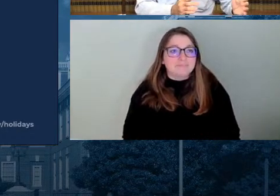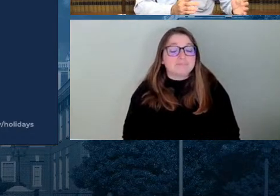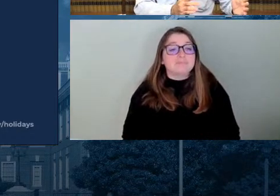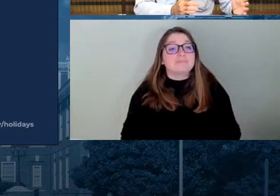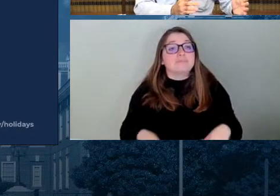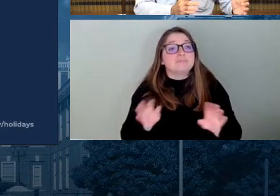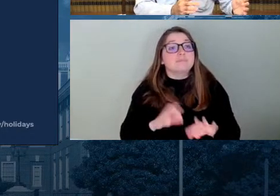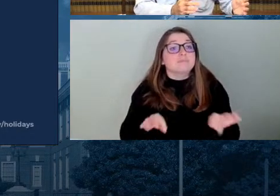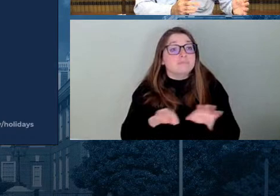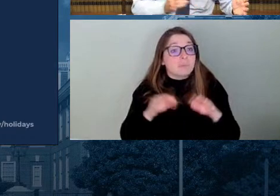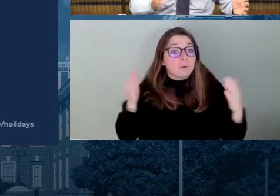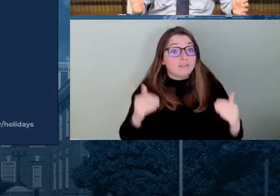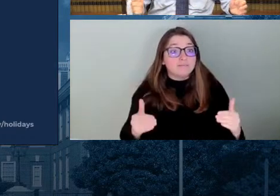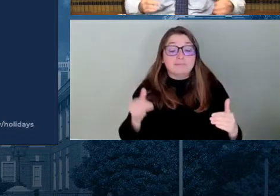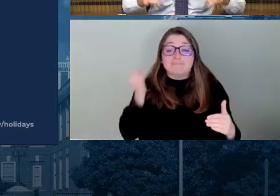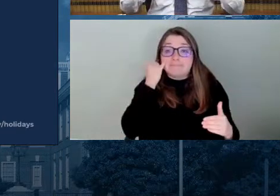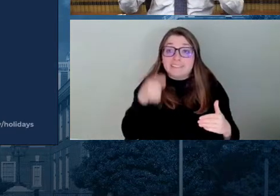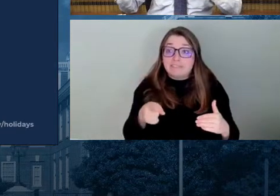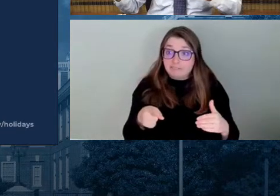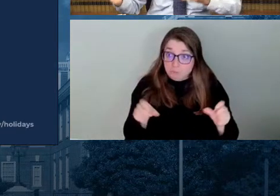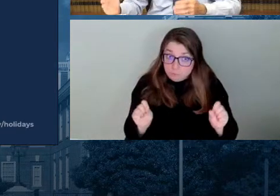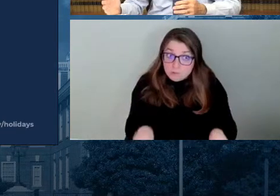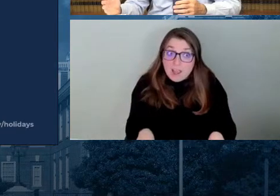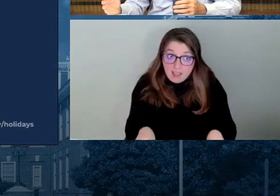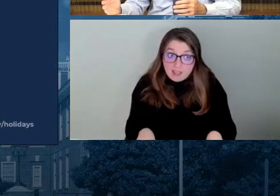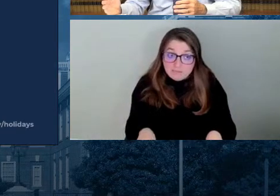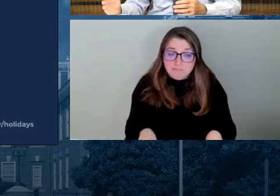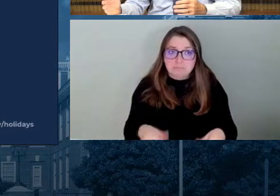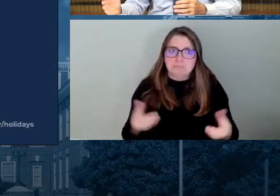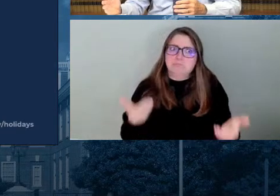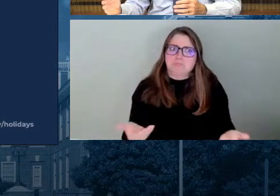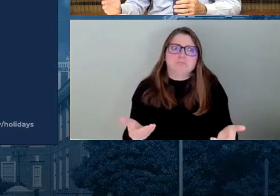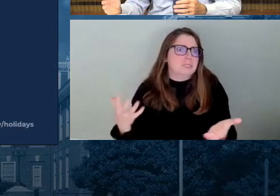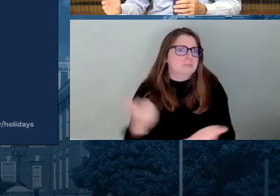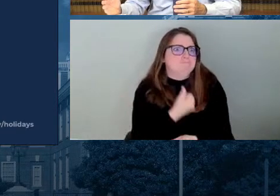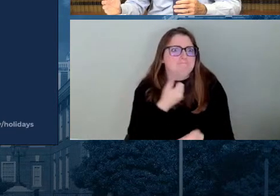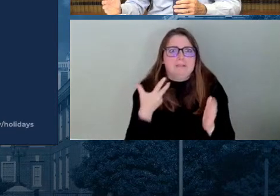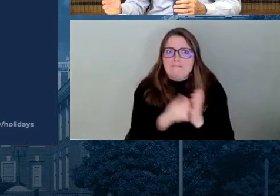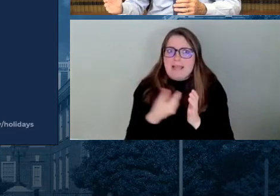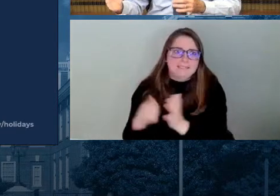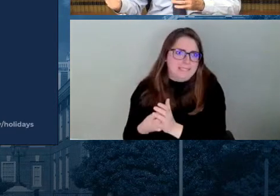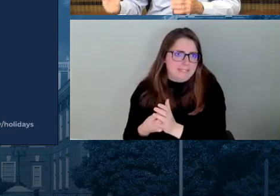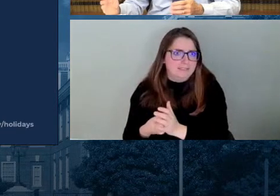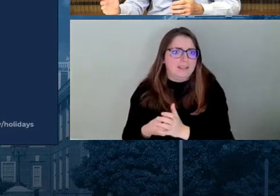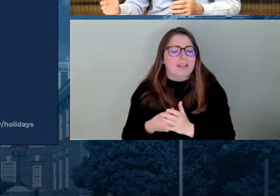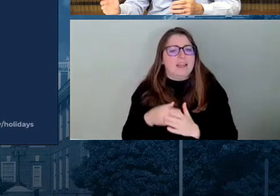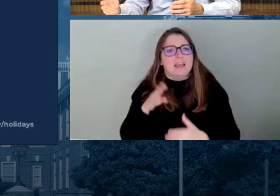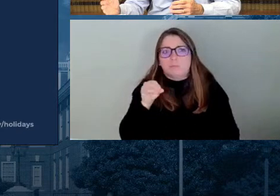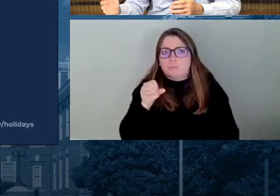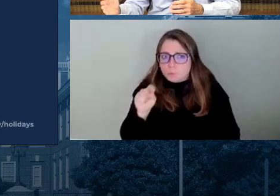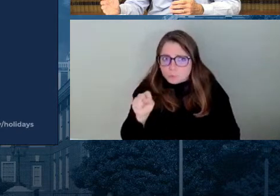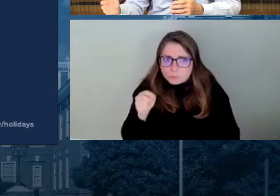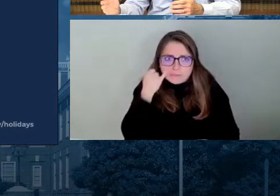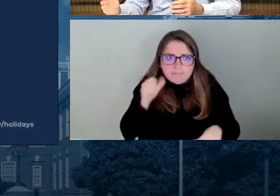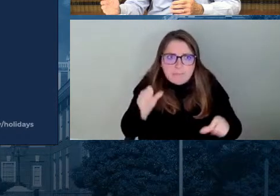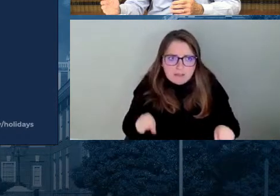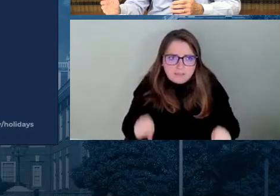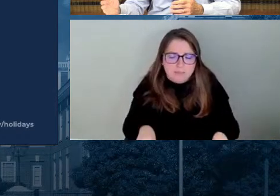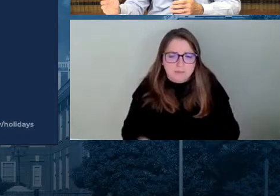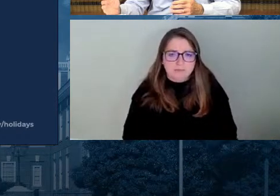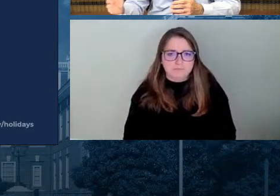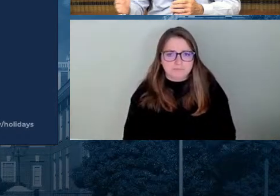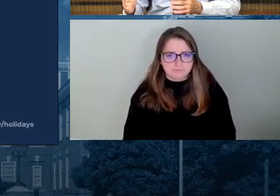and boosted when you're eligible. You saw we've got a large percentage of the population that's already vaccinated